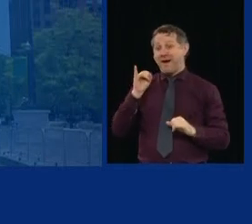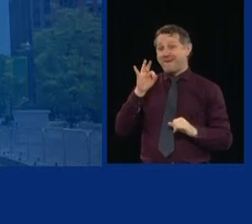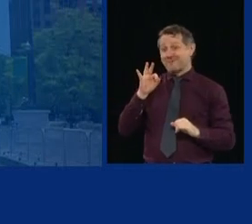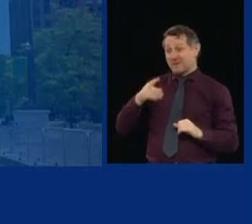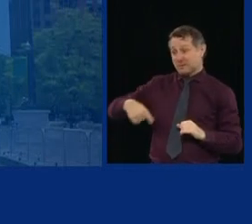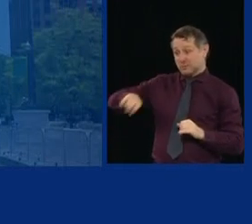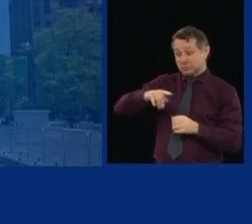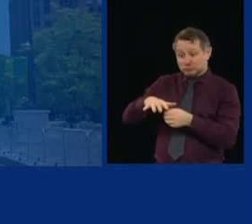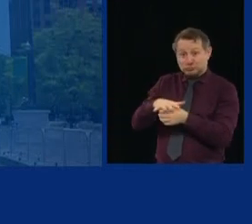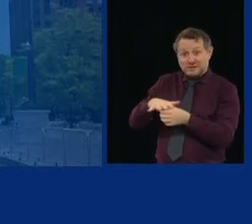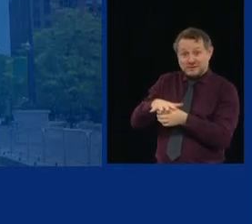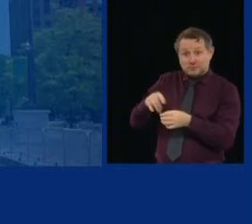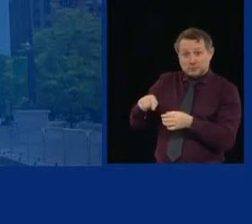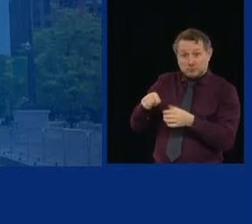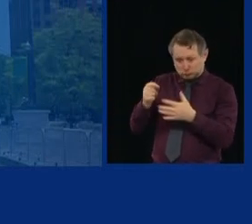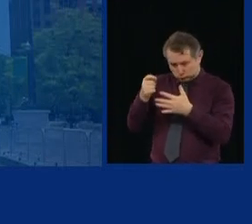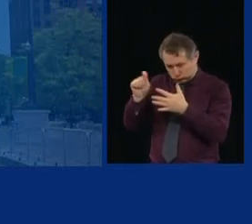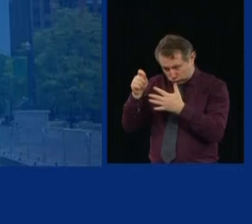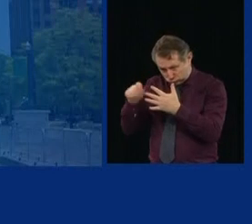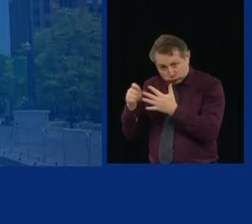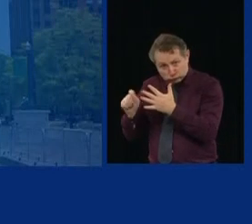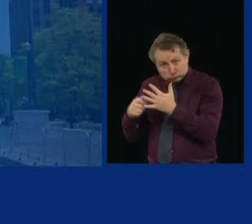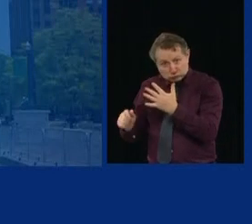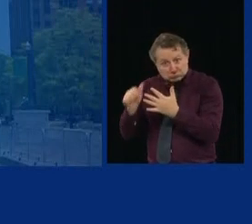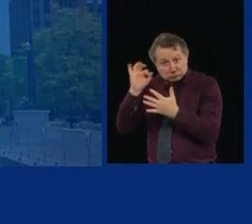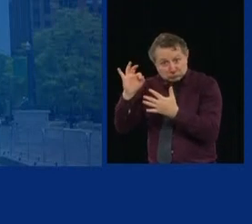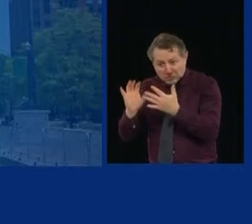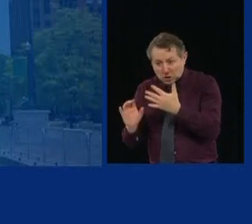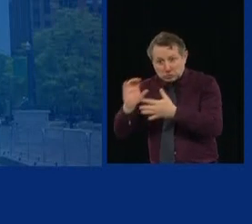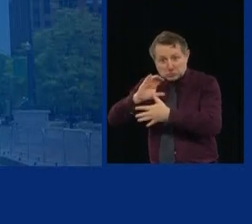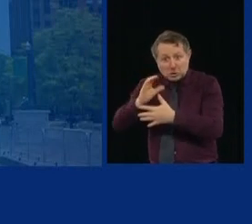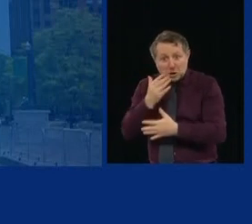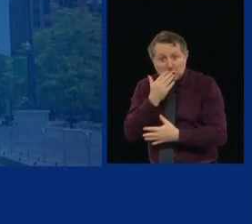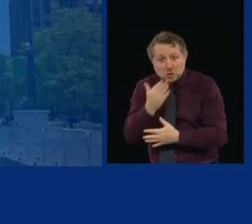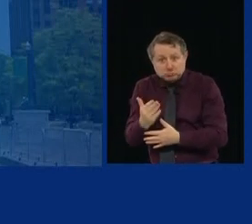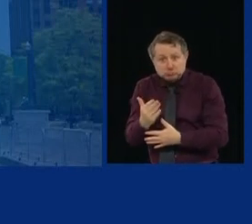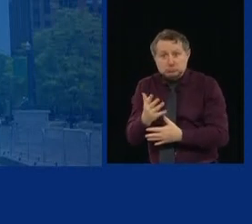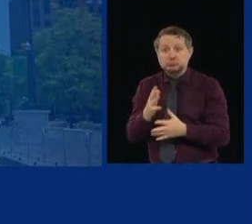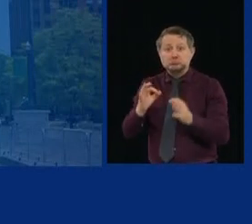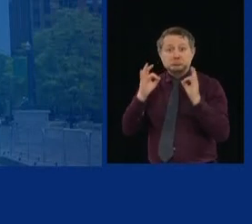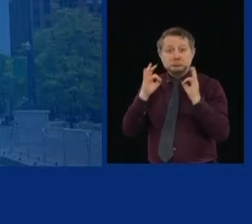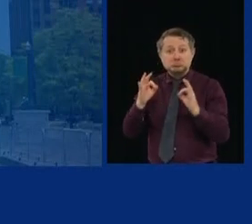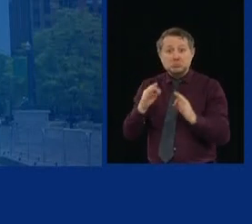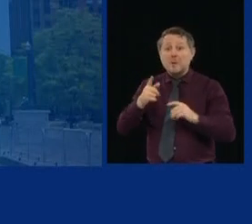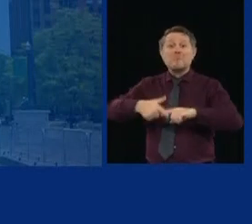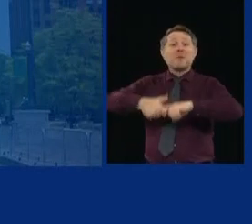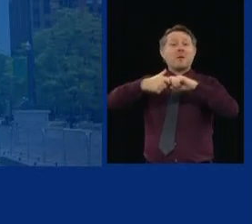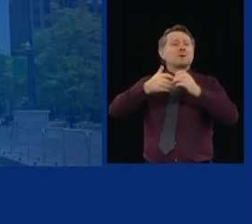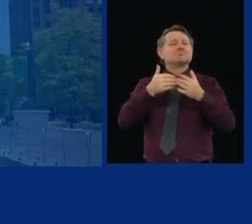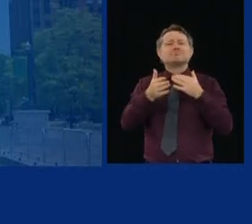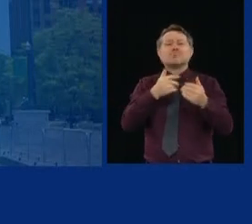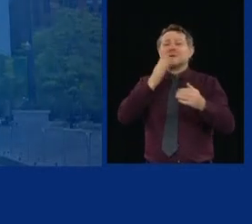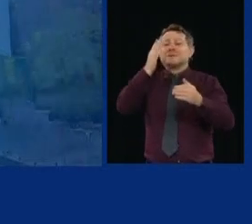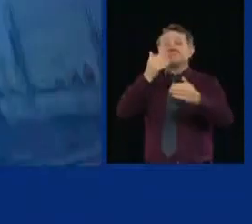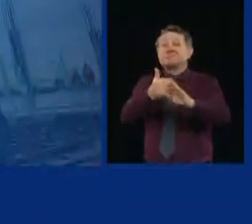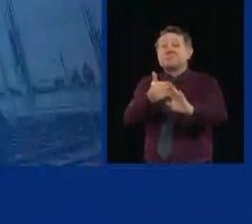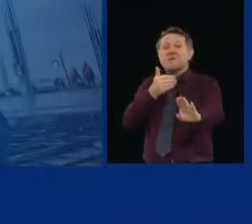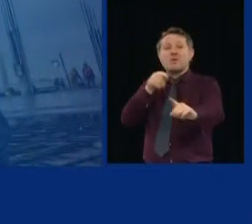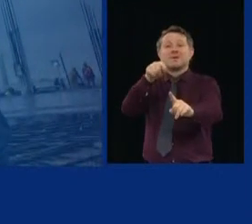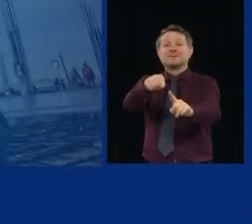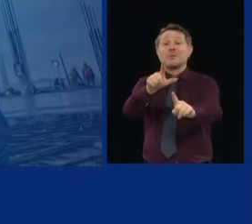any time, regardless of the pause order, then that region can